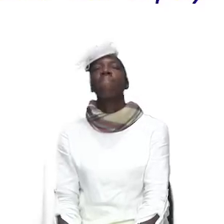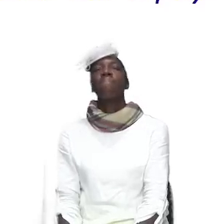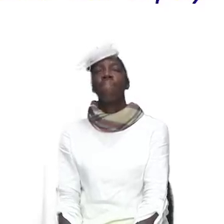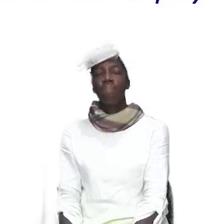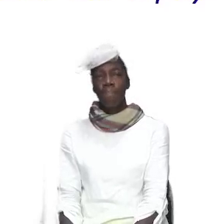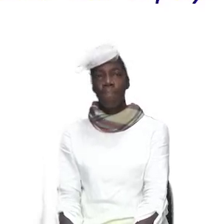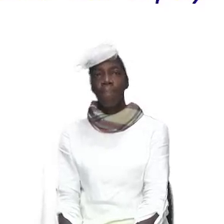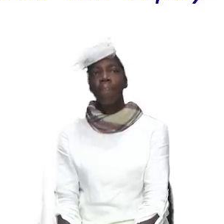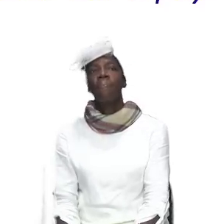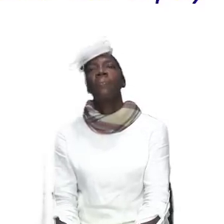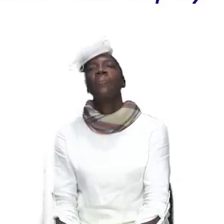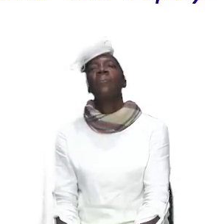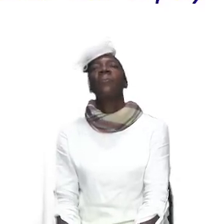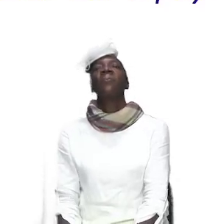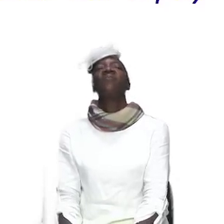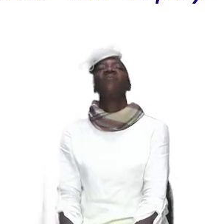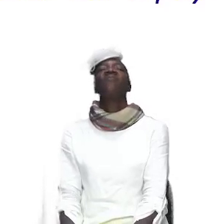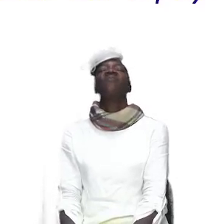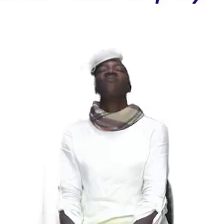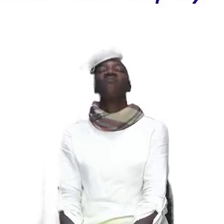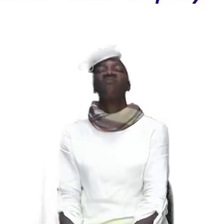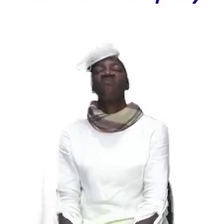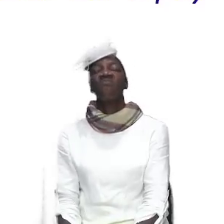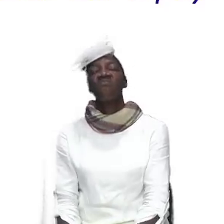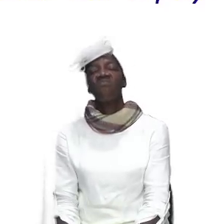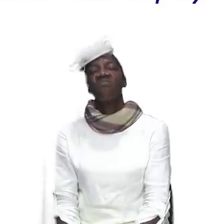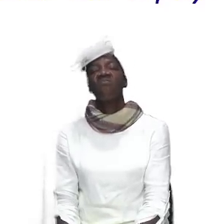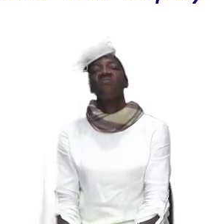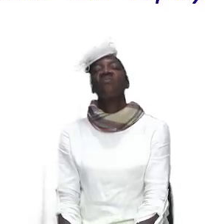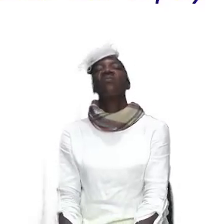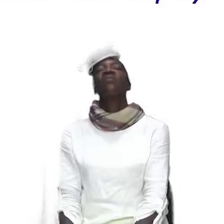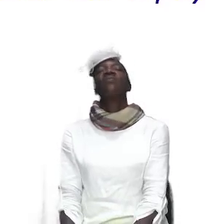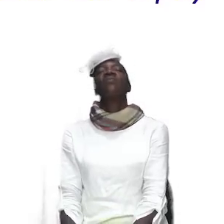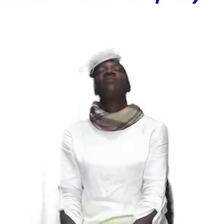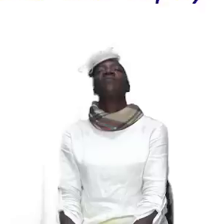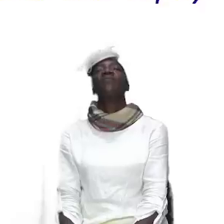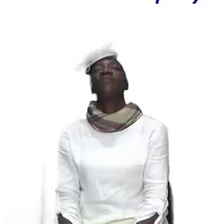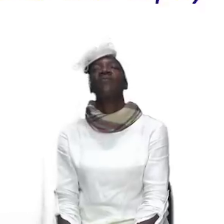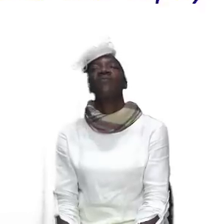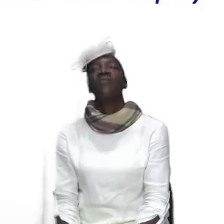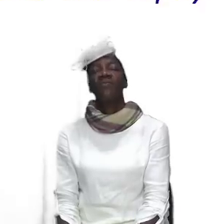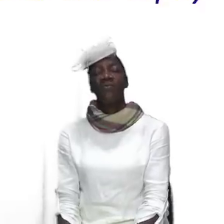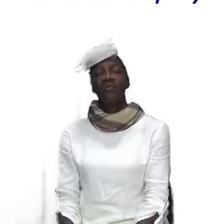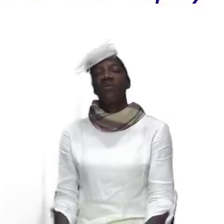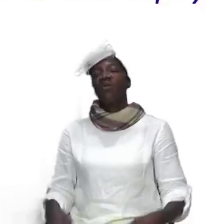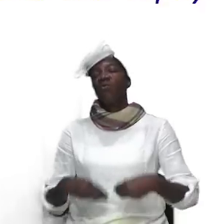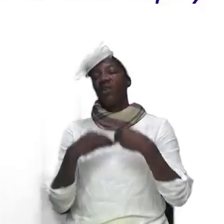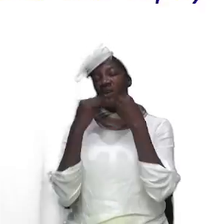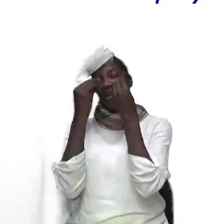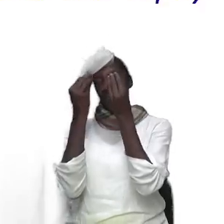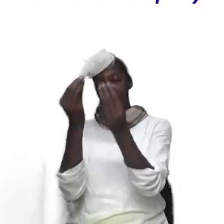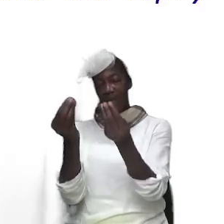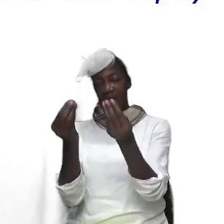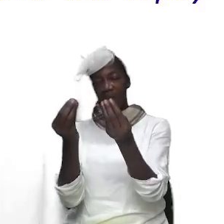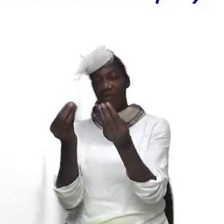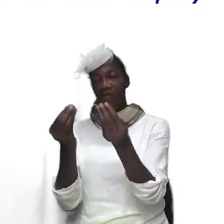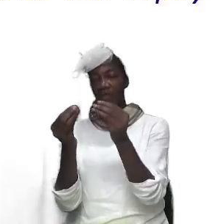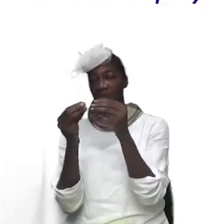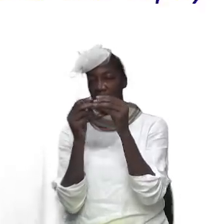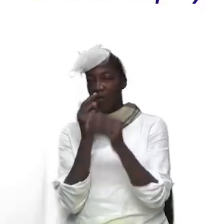prayer, and fasting. The one we looked at just before this was giving alms. What did Jesus say? When you give your alms, do it